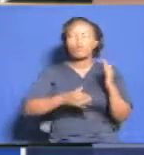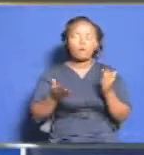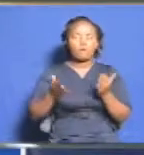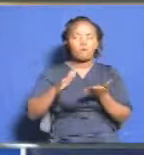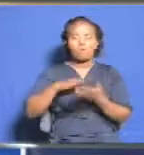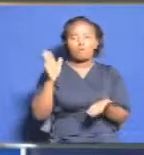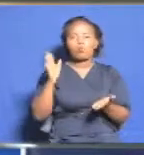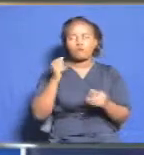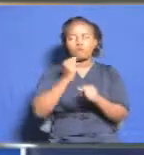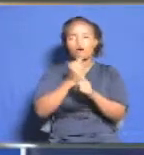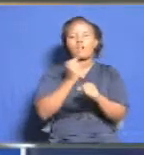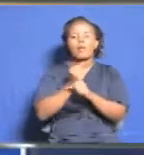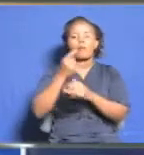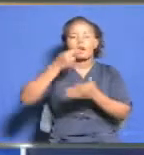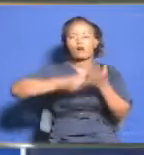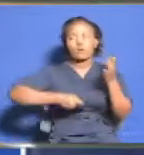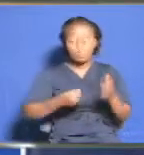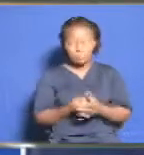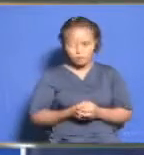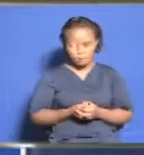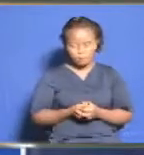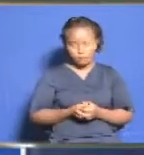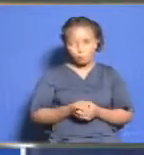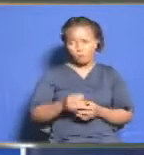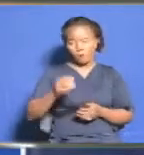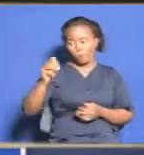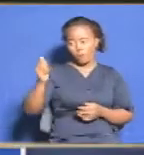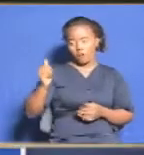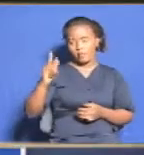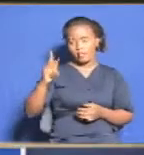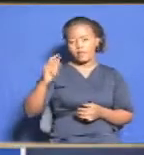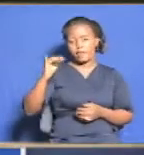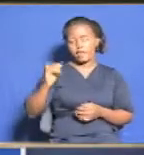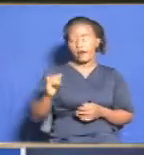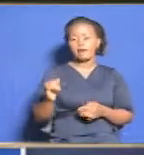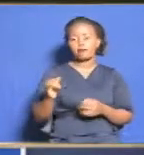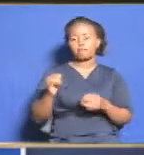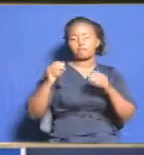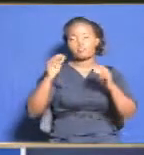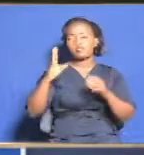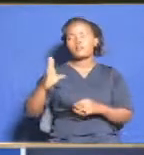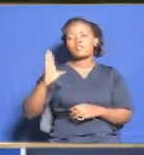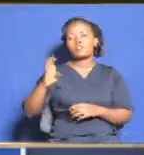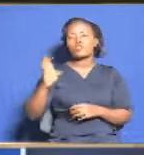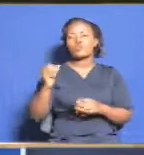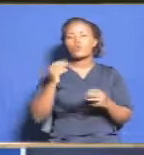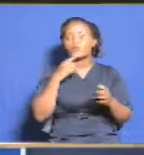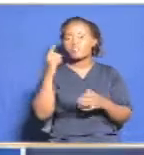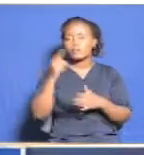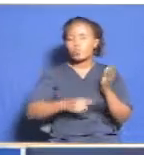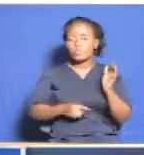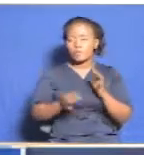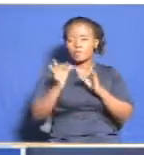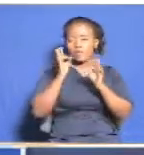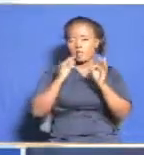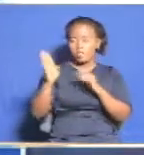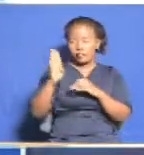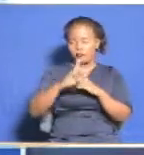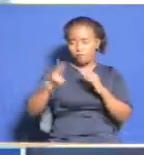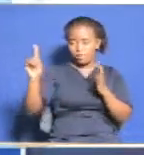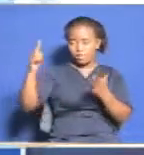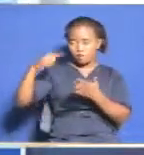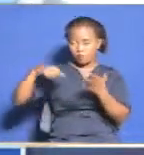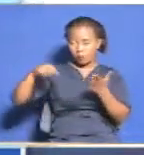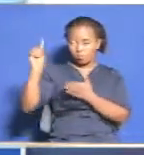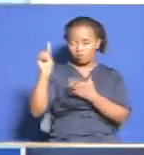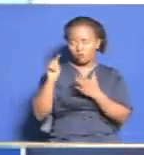costs. Association of Kenya Insurers CEO Tom Gichuhi says the bill, if passed in its current form, will